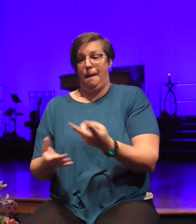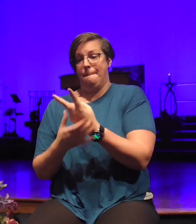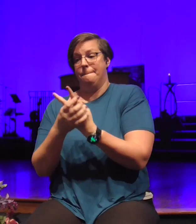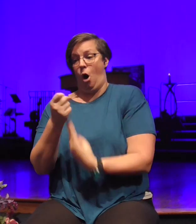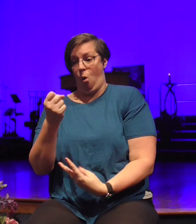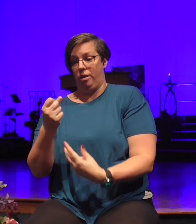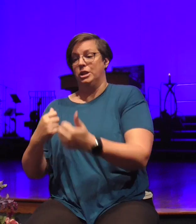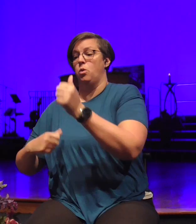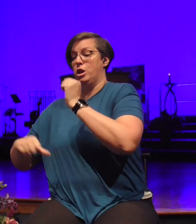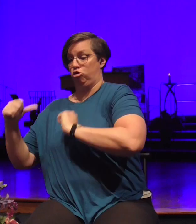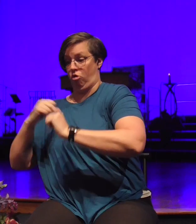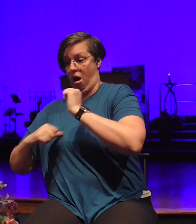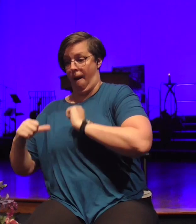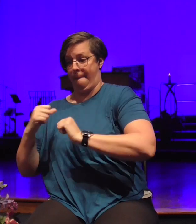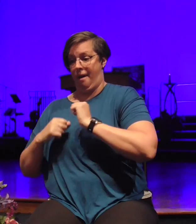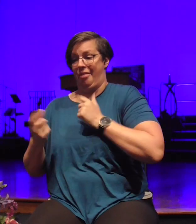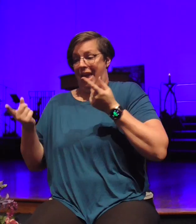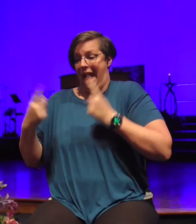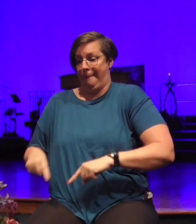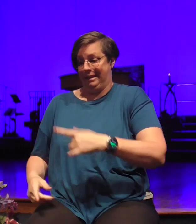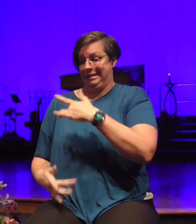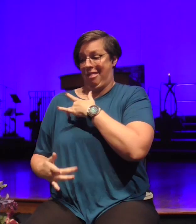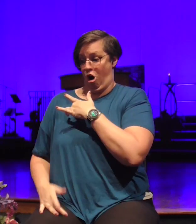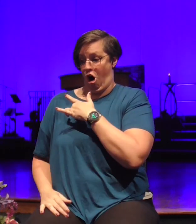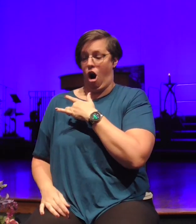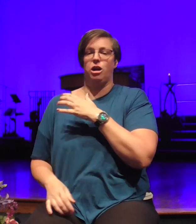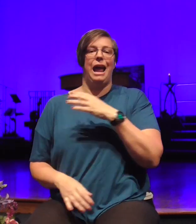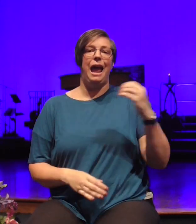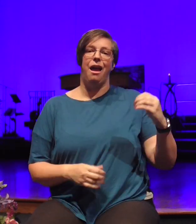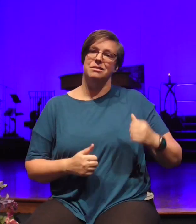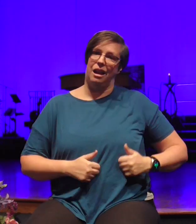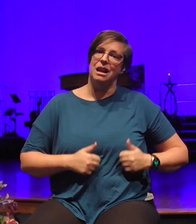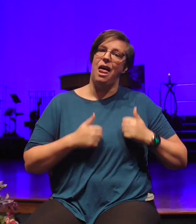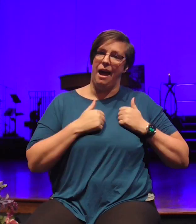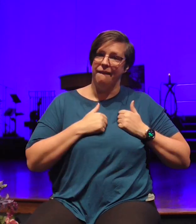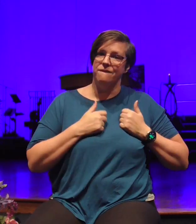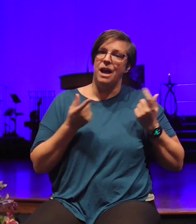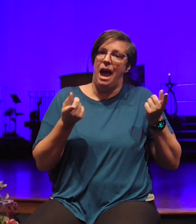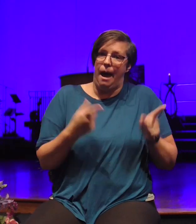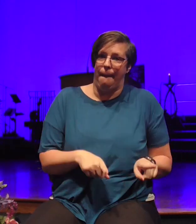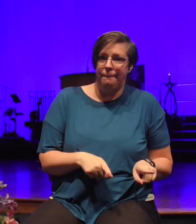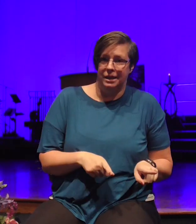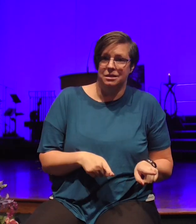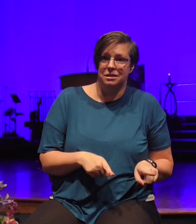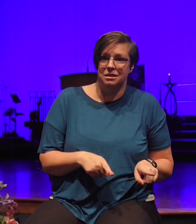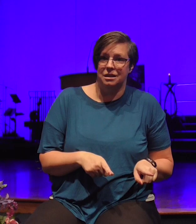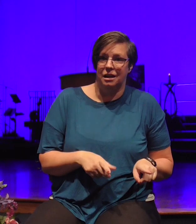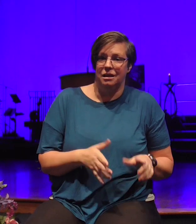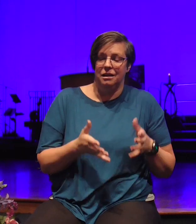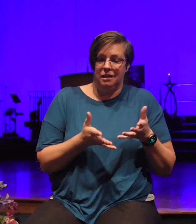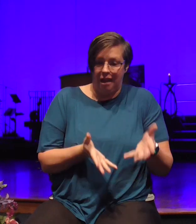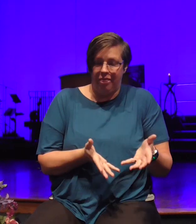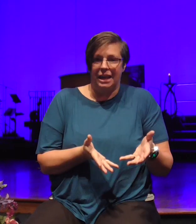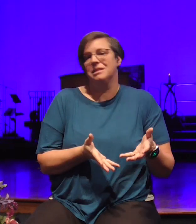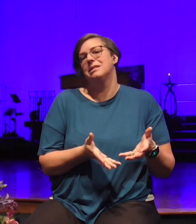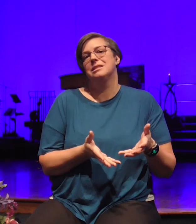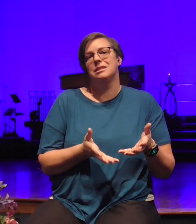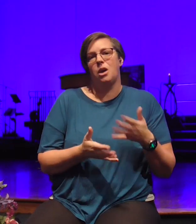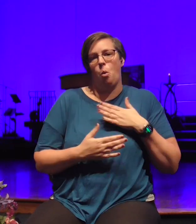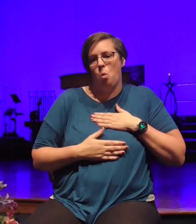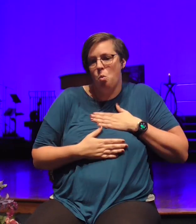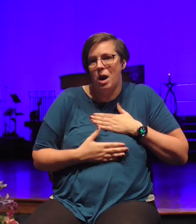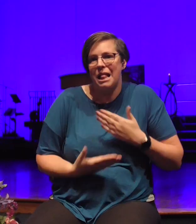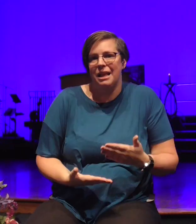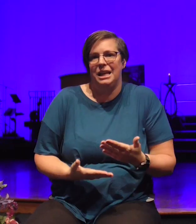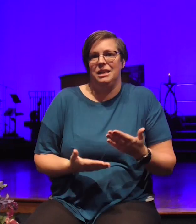that unfolds in the heart and the life as it happens, as well as a willingness to be